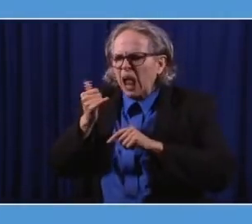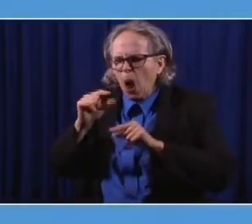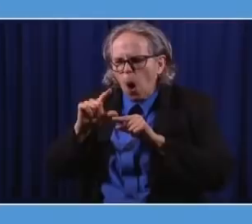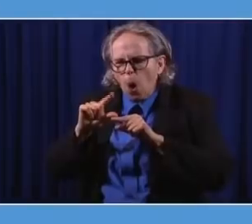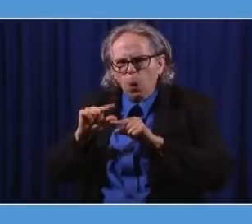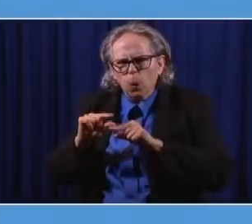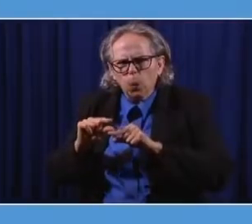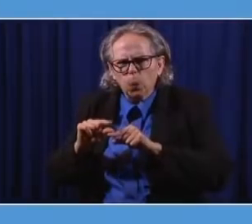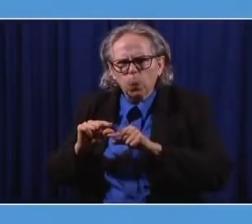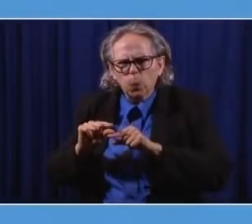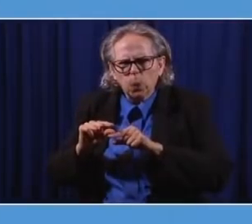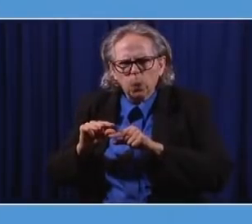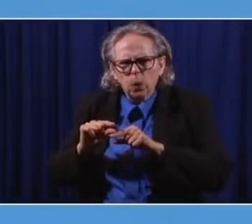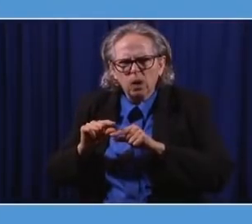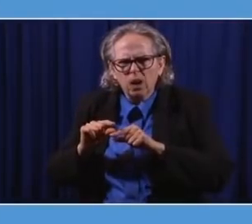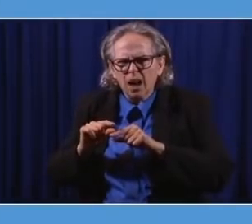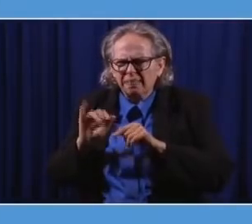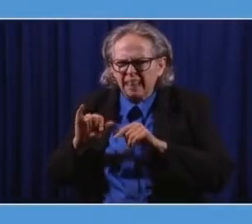yellow.